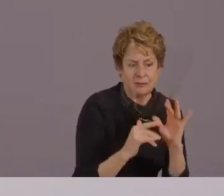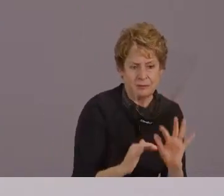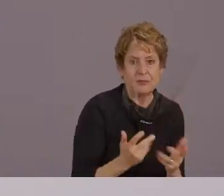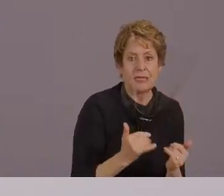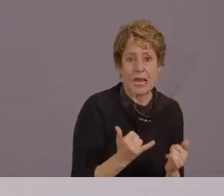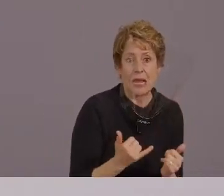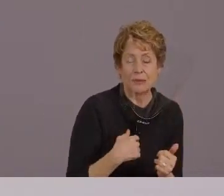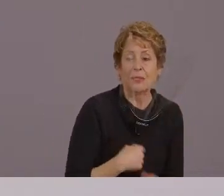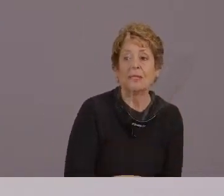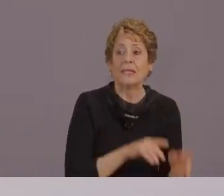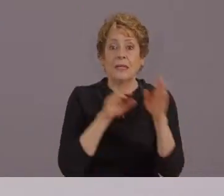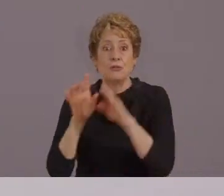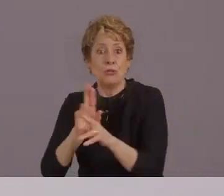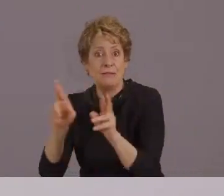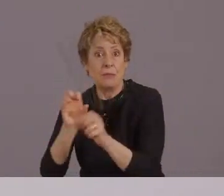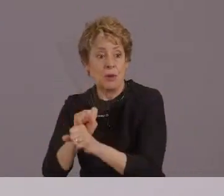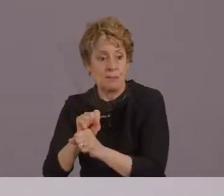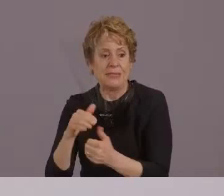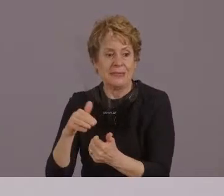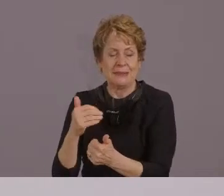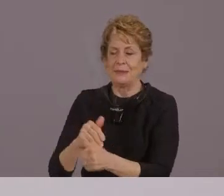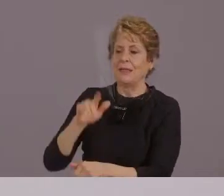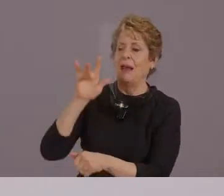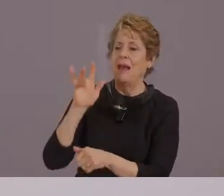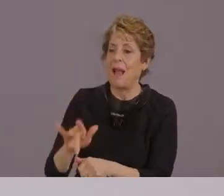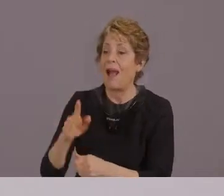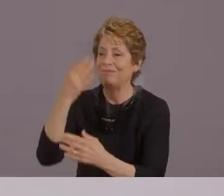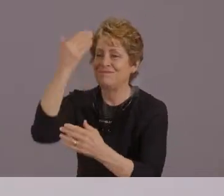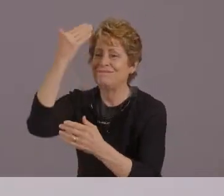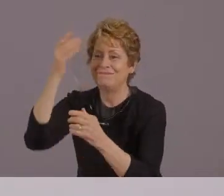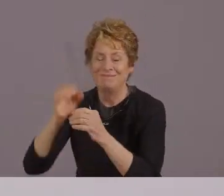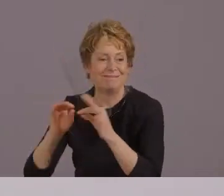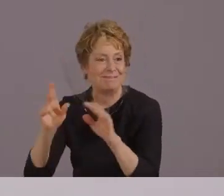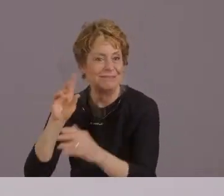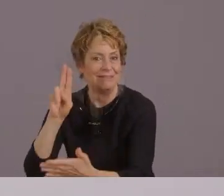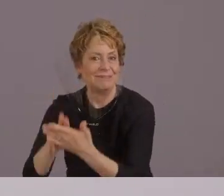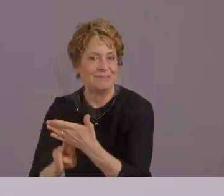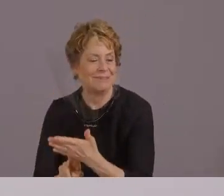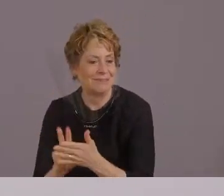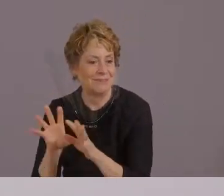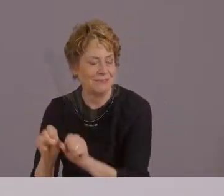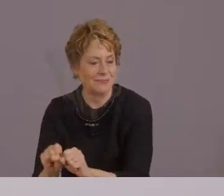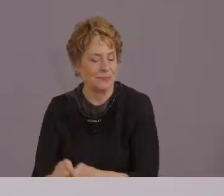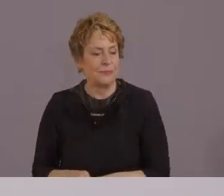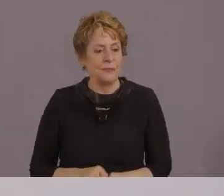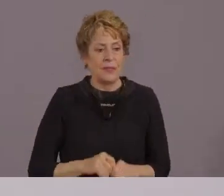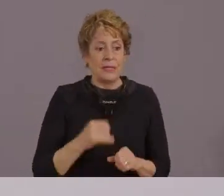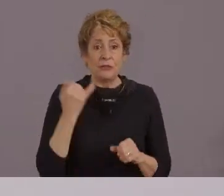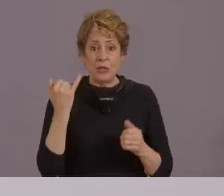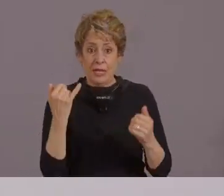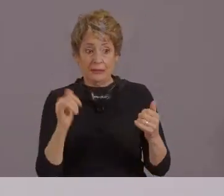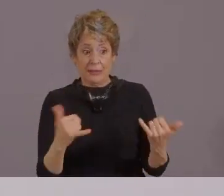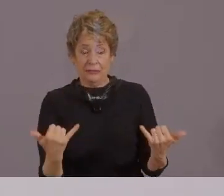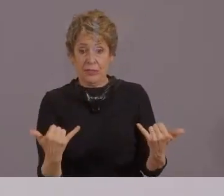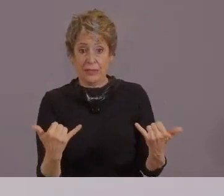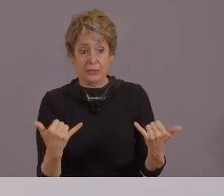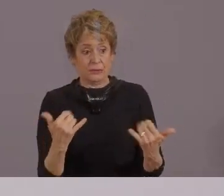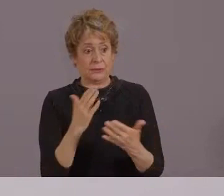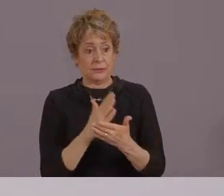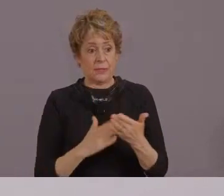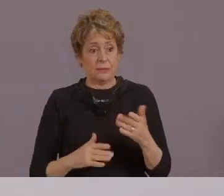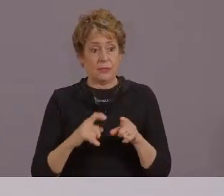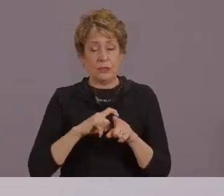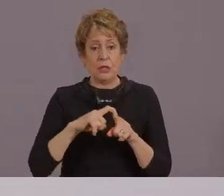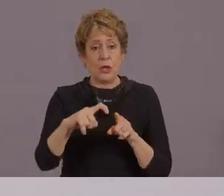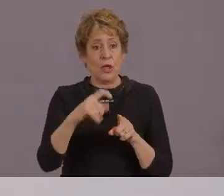morning. And there are still some call center appointments that are available. So we would just encourage people to keep trying.